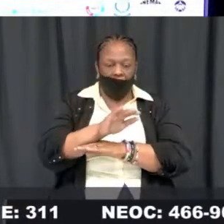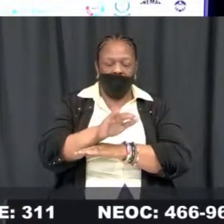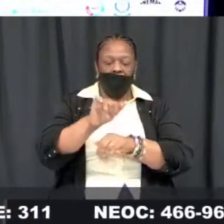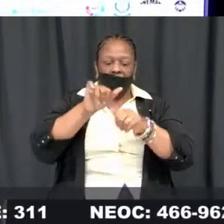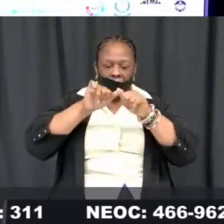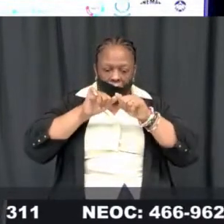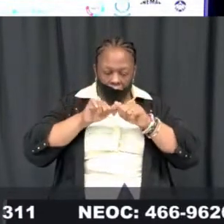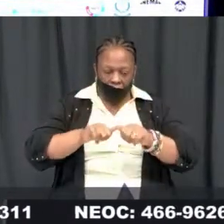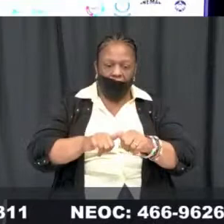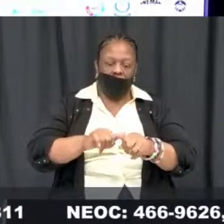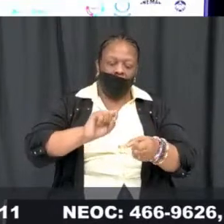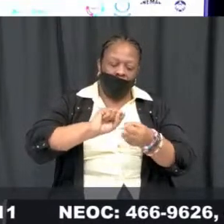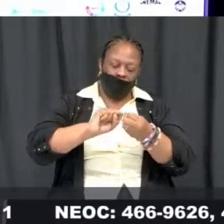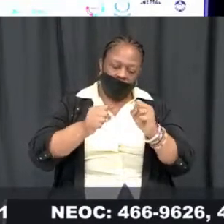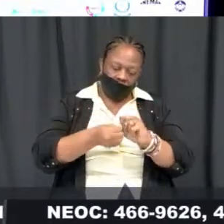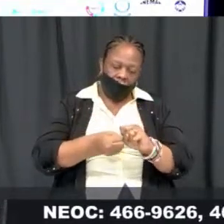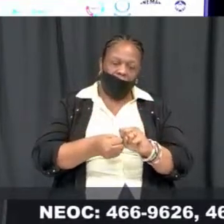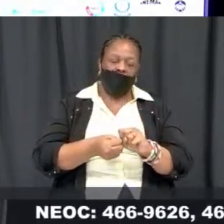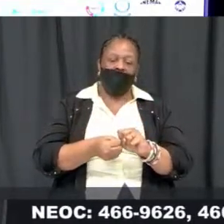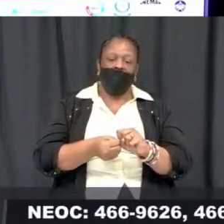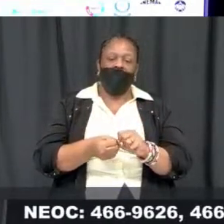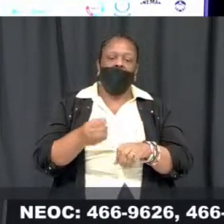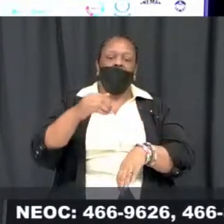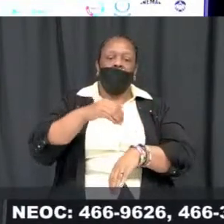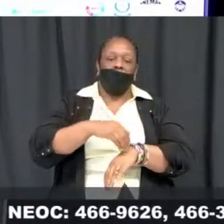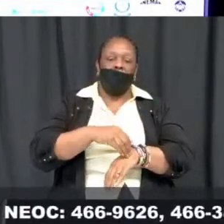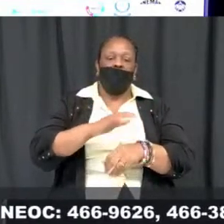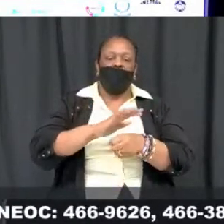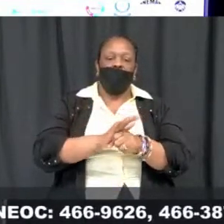good fight against COVID-19. Thank you.